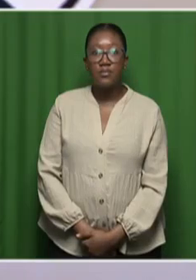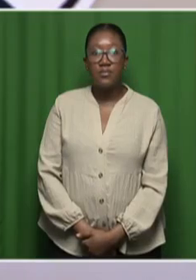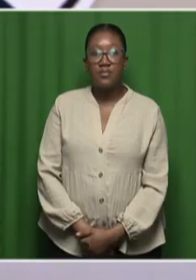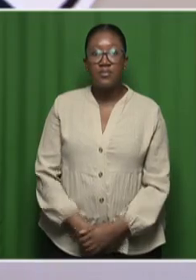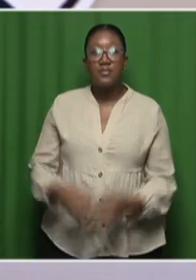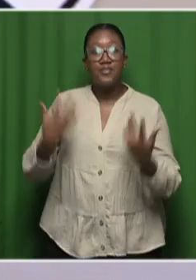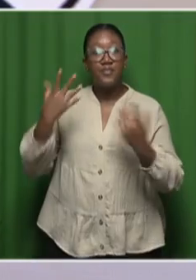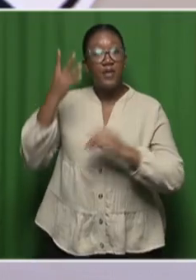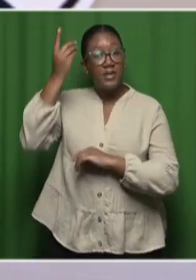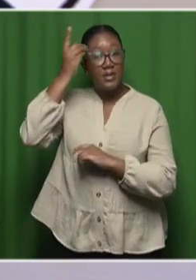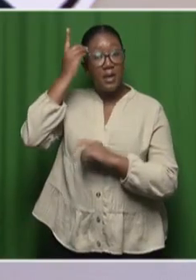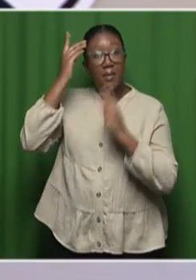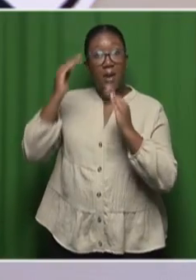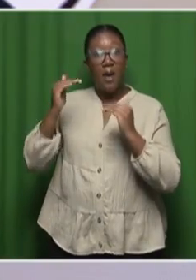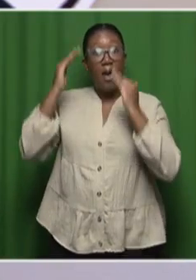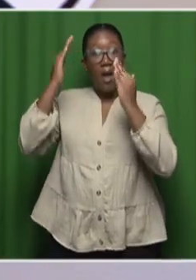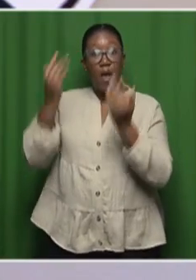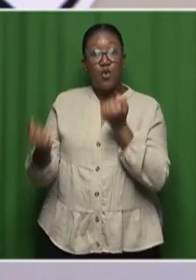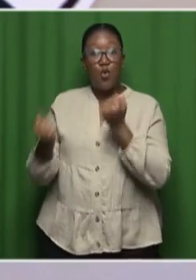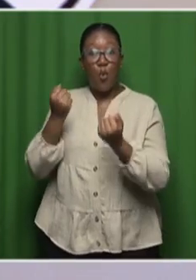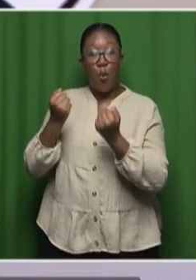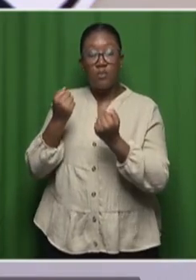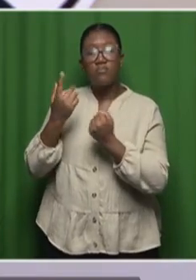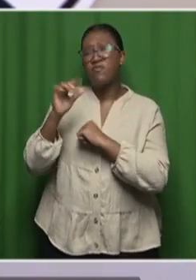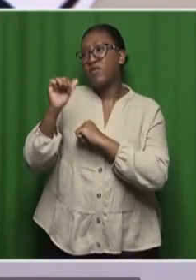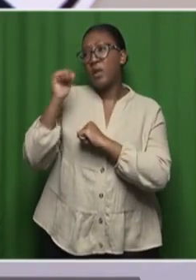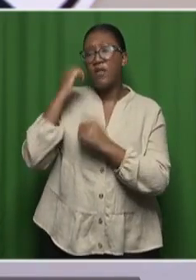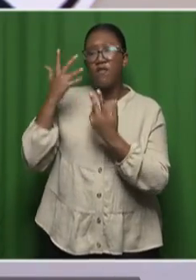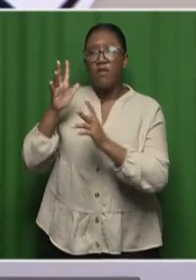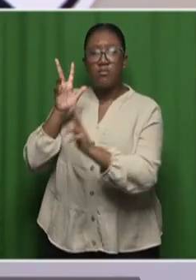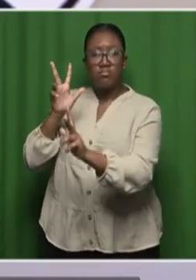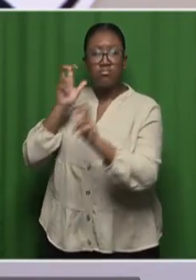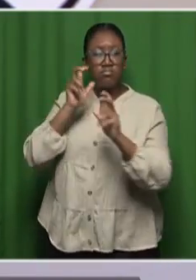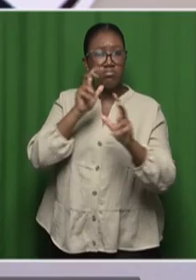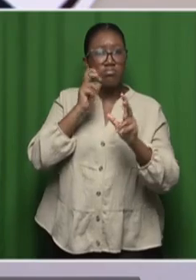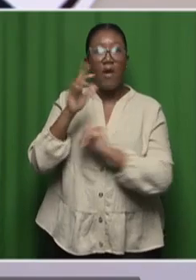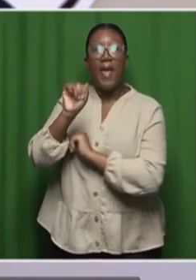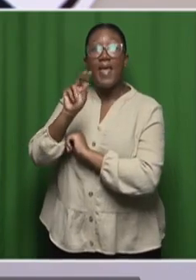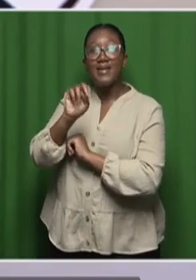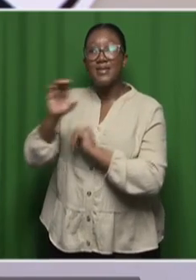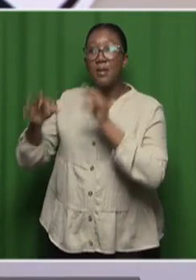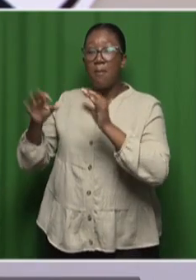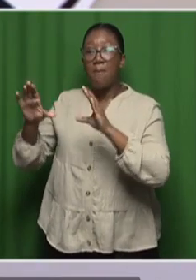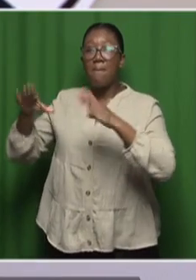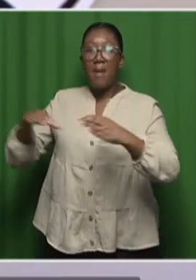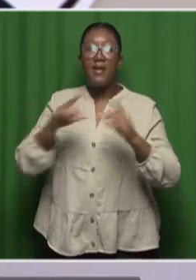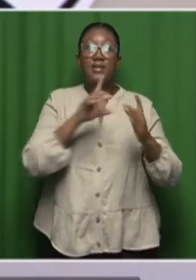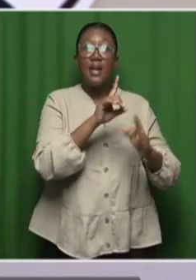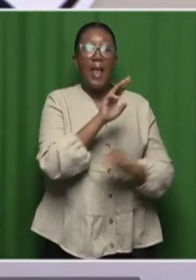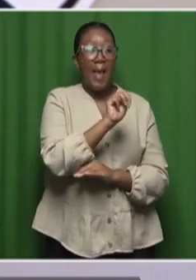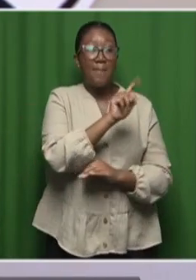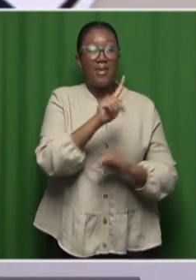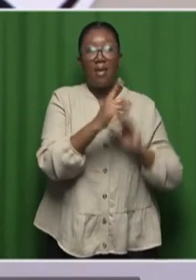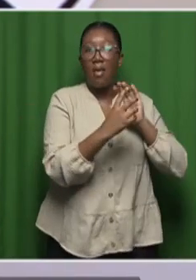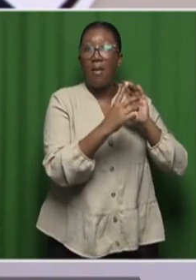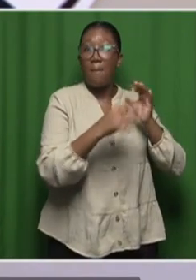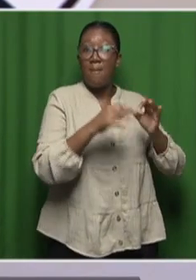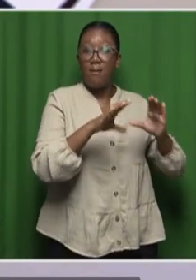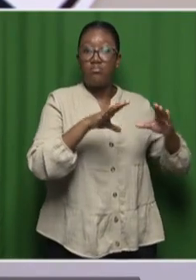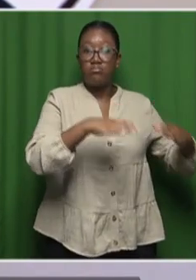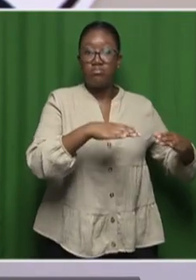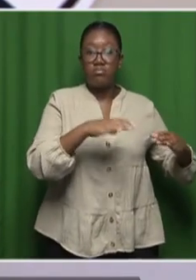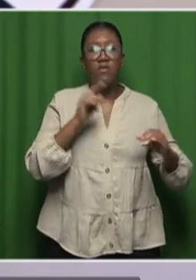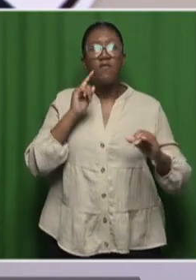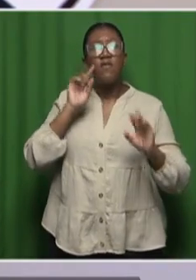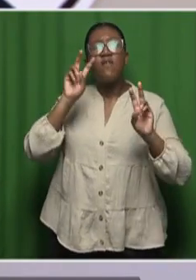Now, the Durban High Court yesterday heard arguments from the ANC and the uMkhonto weSizwe party legal representatives over the use of the